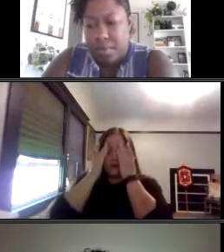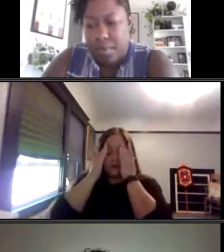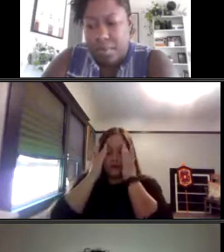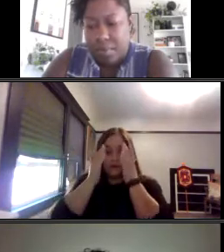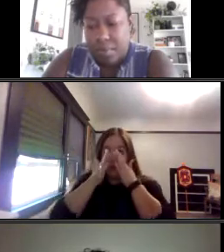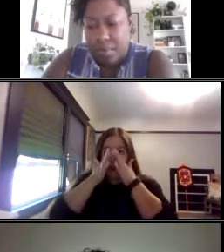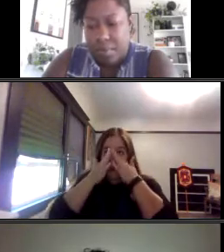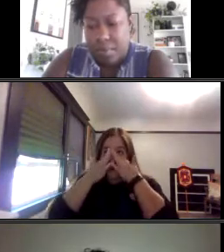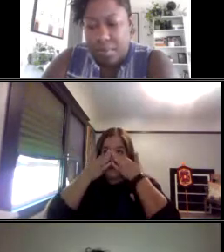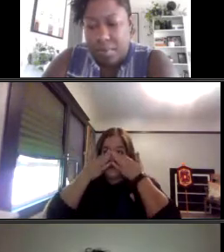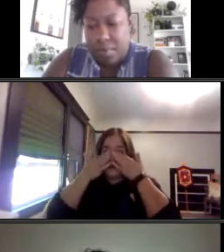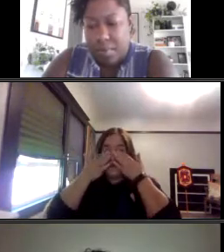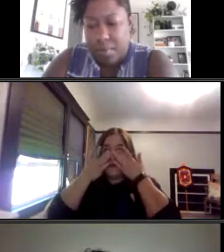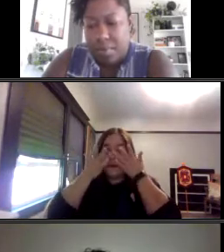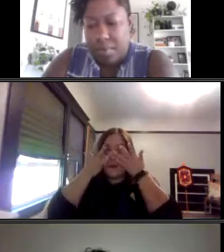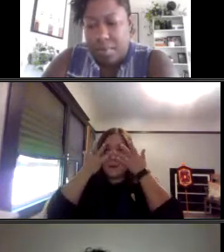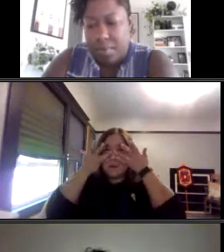Thank you, Sequoia.